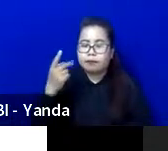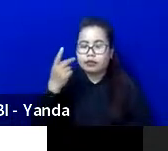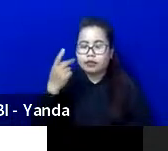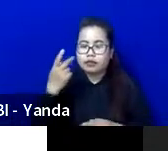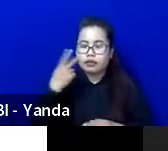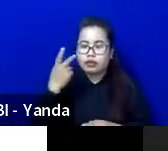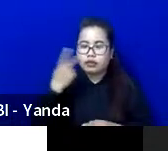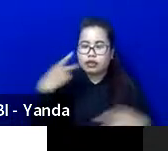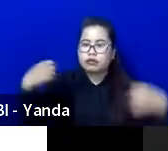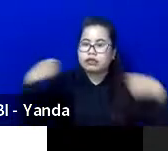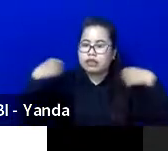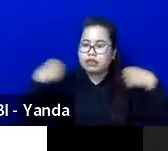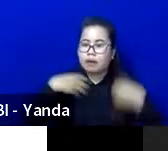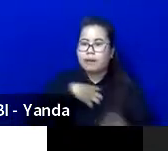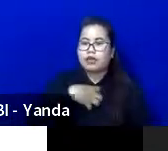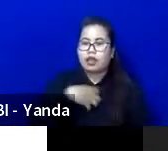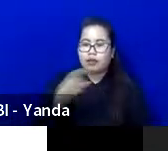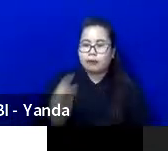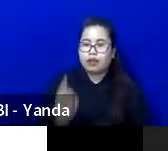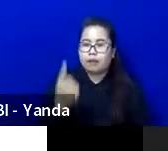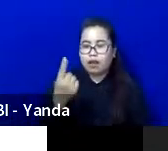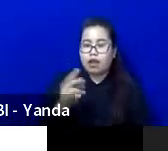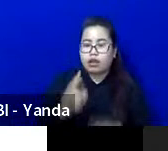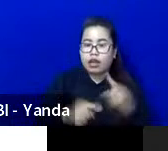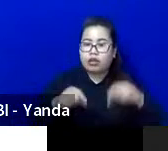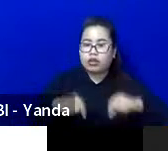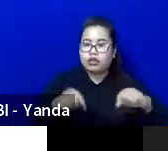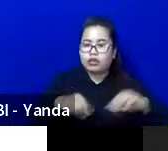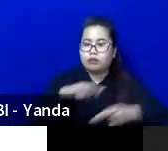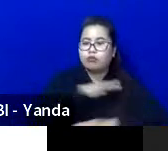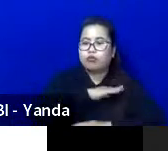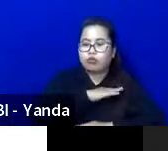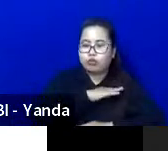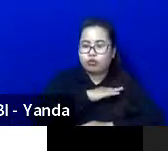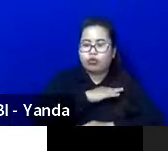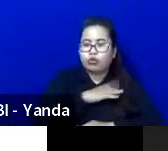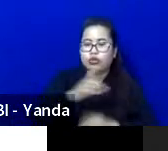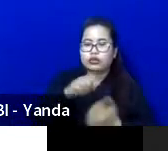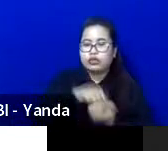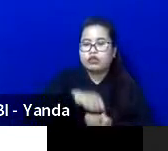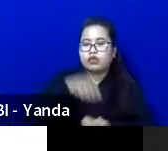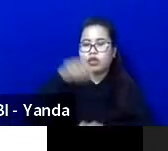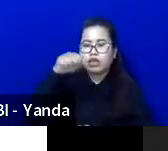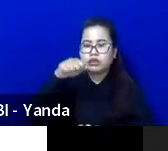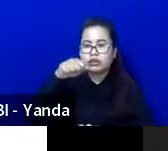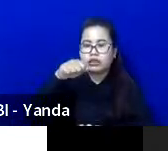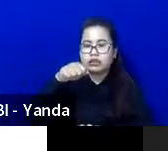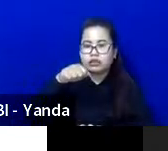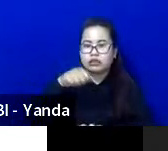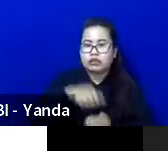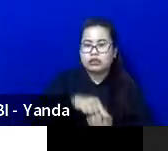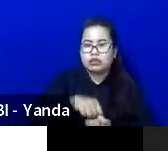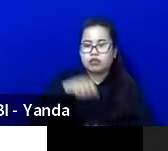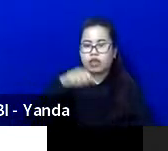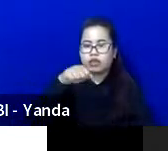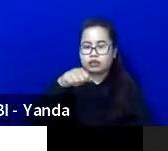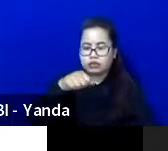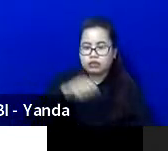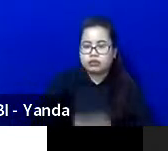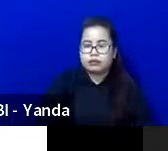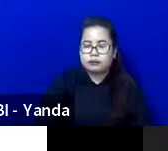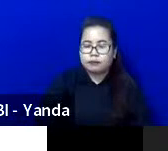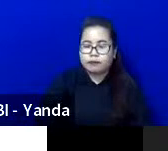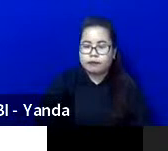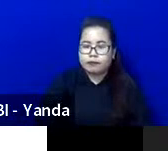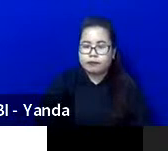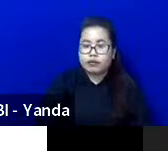still required that legal aspect of certification. And because mental illness was still